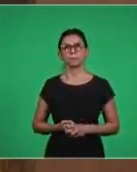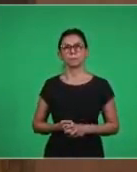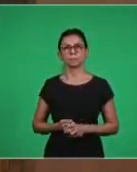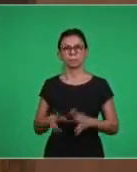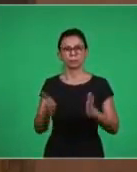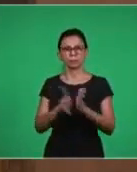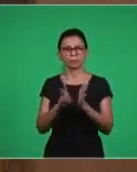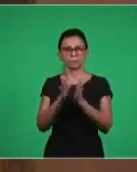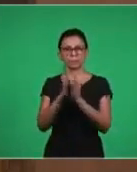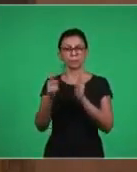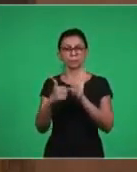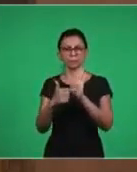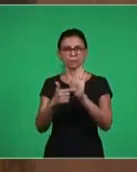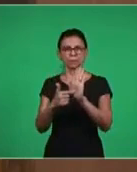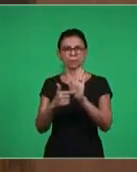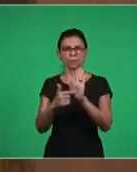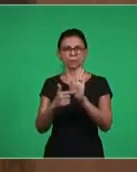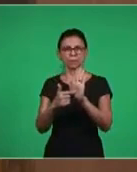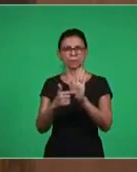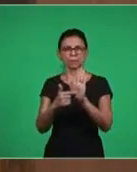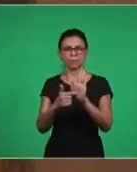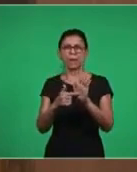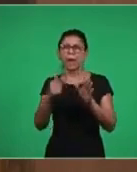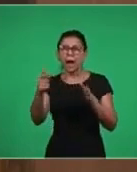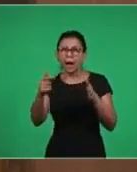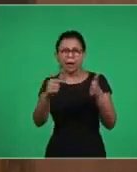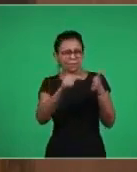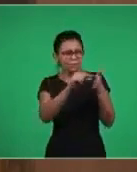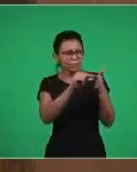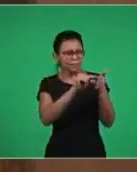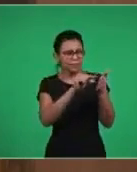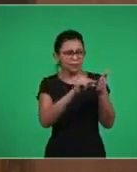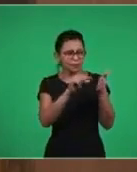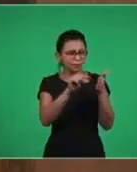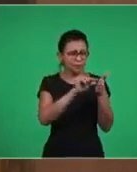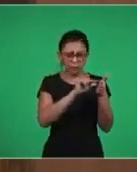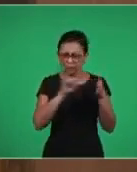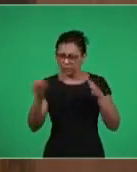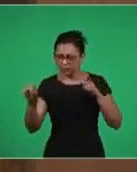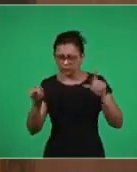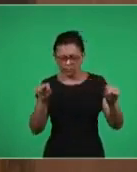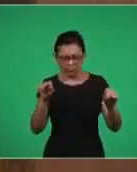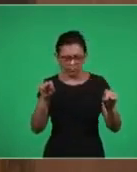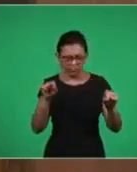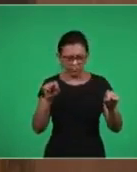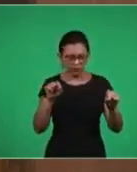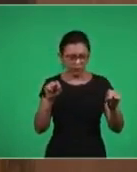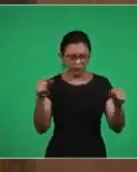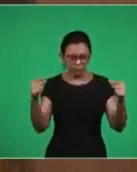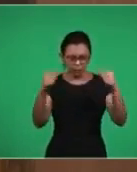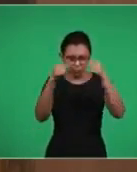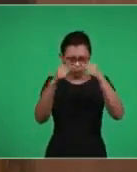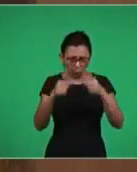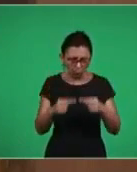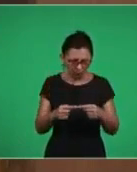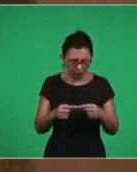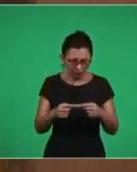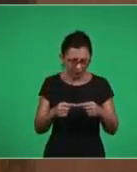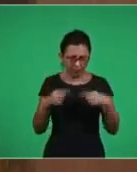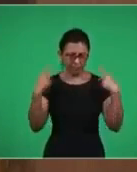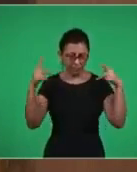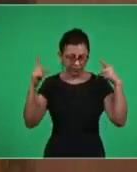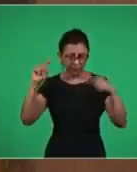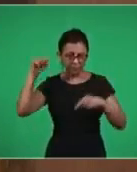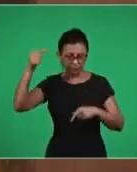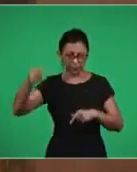has been drawn from the Word of God. This verse does not match the other one. That doesn't. This biblical study of